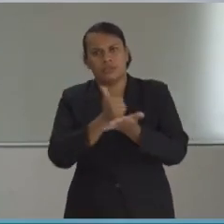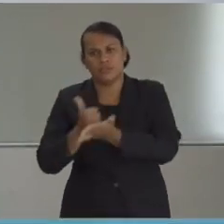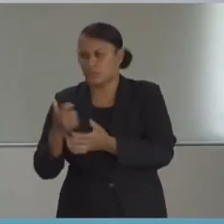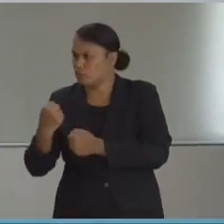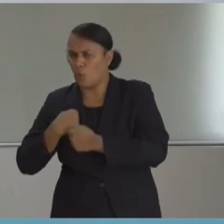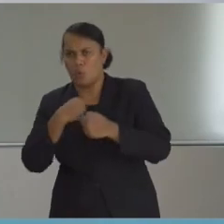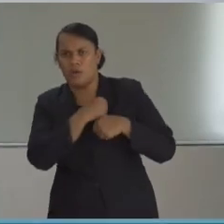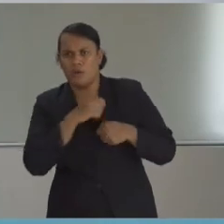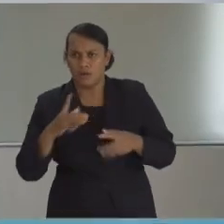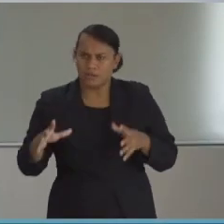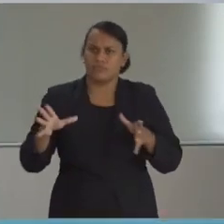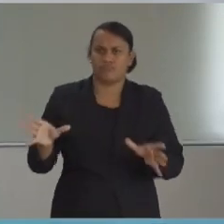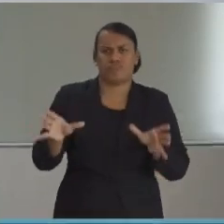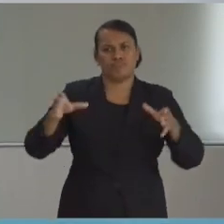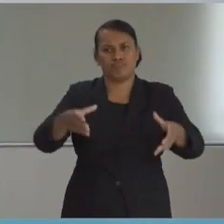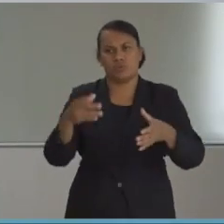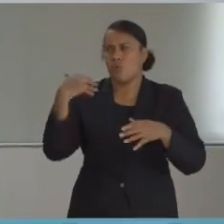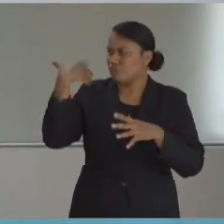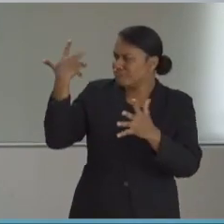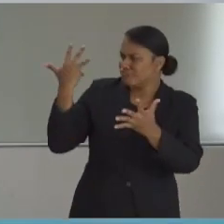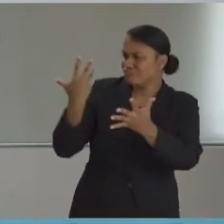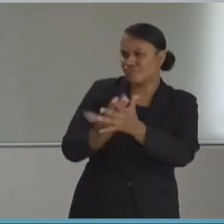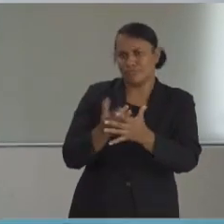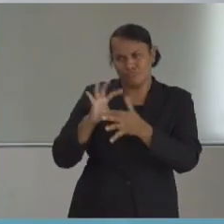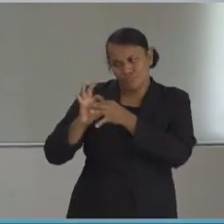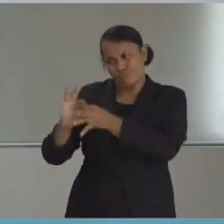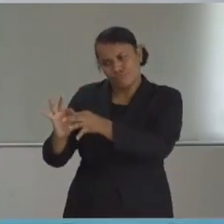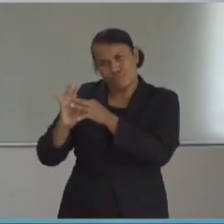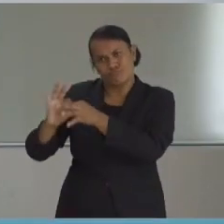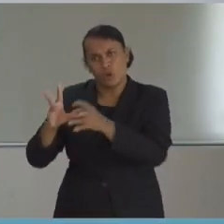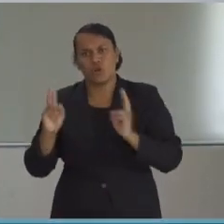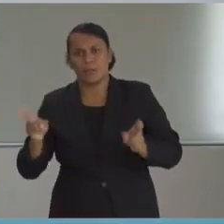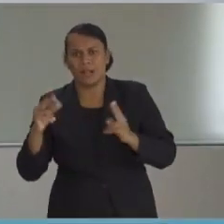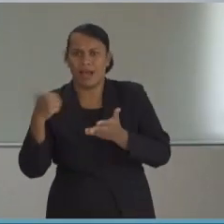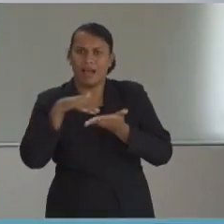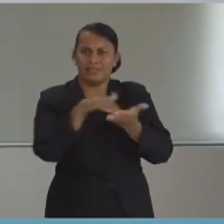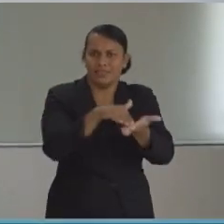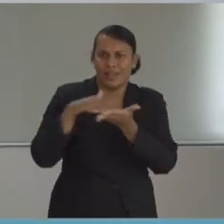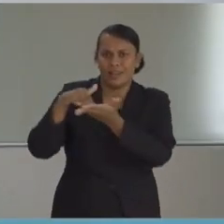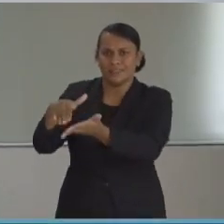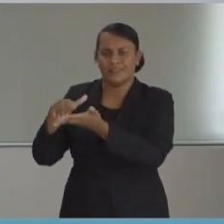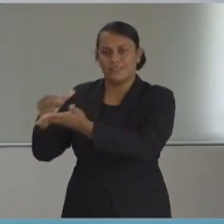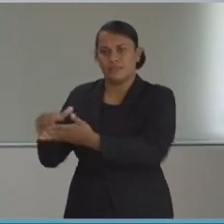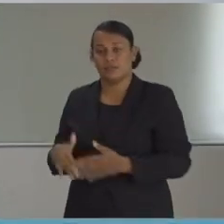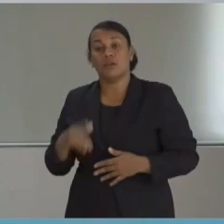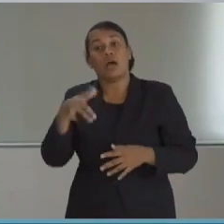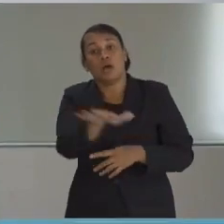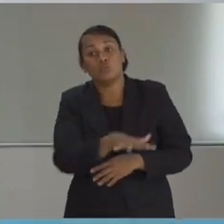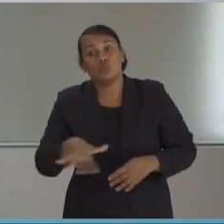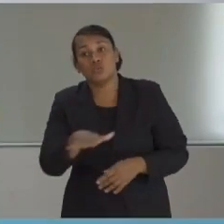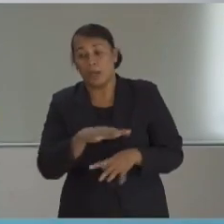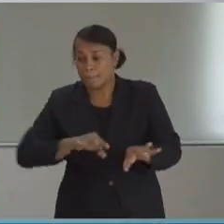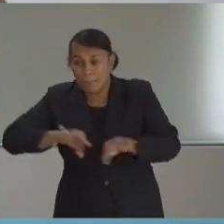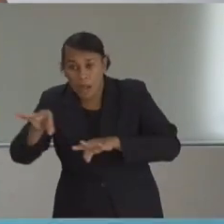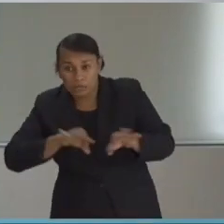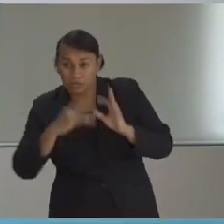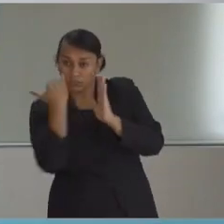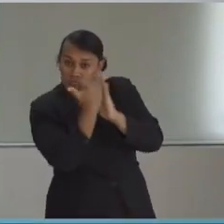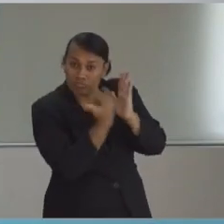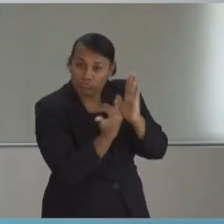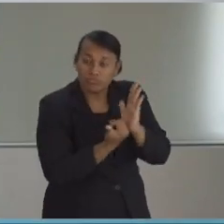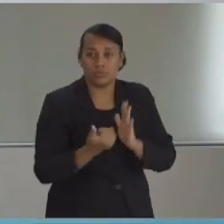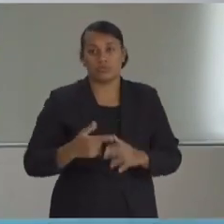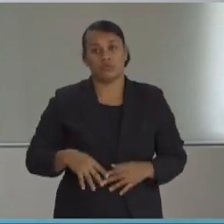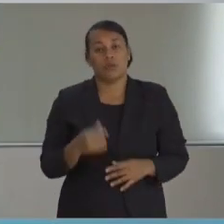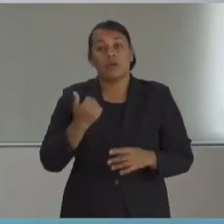RFMF during events as such, particularly in the area of planning, in the area of running